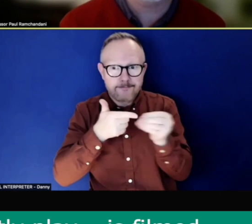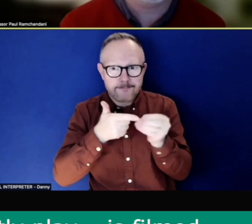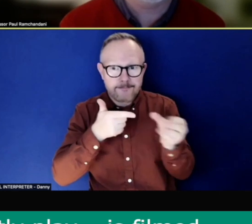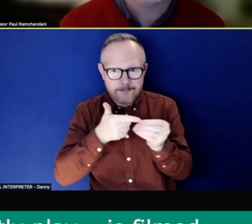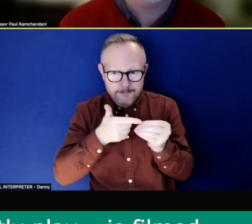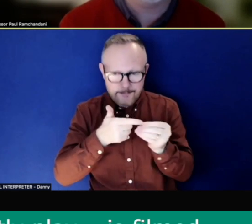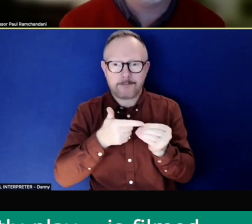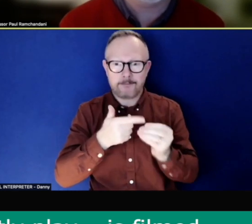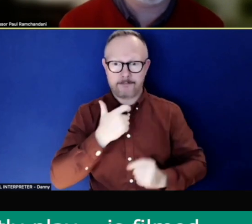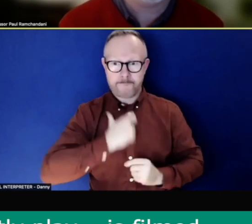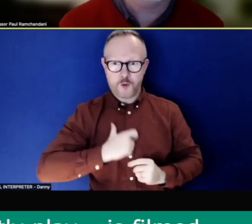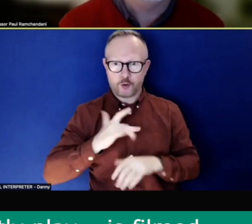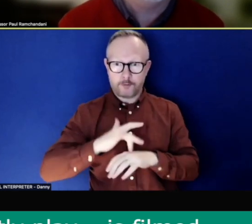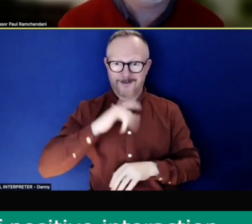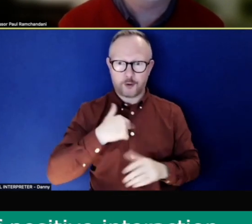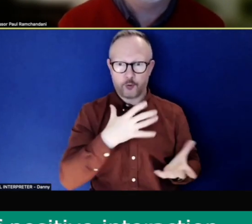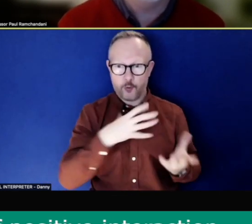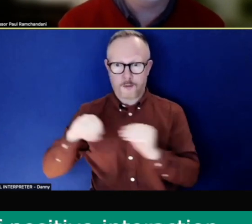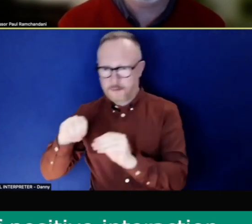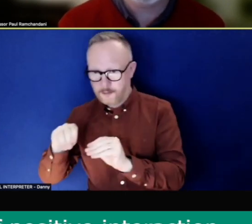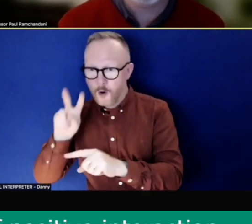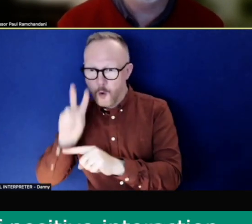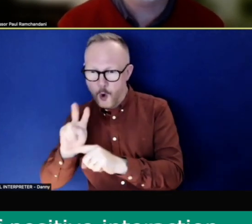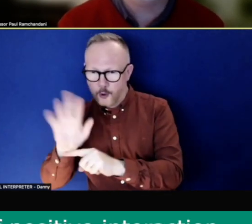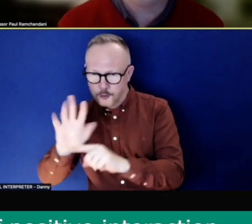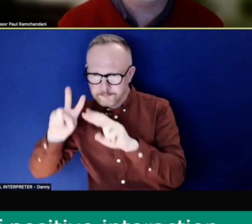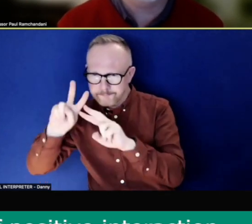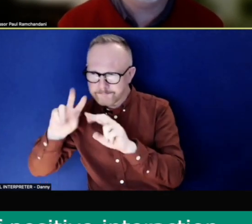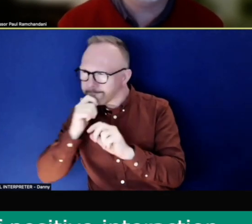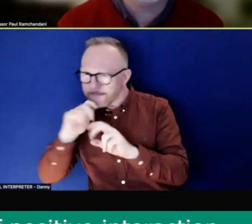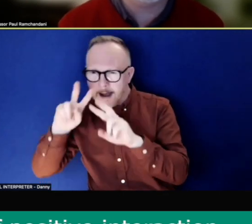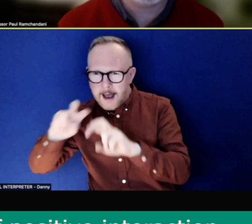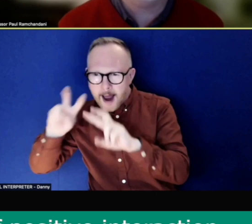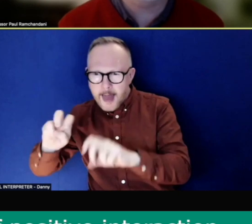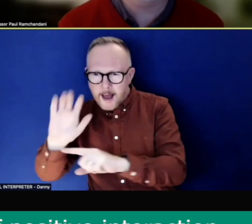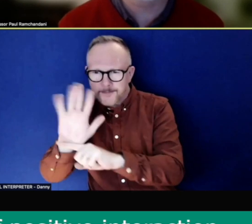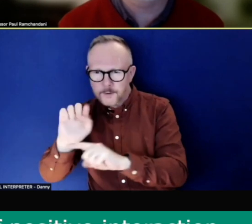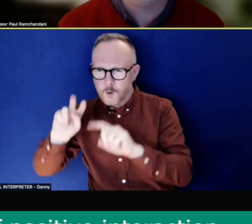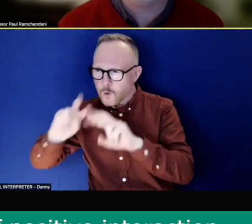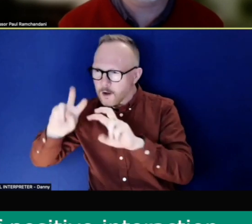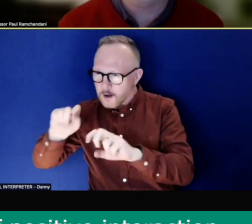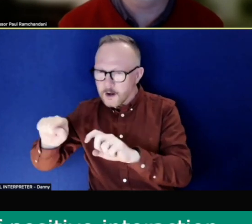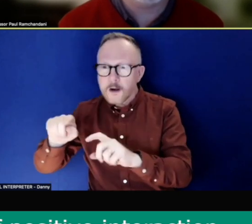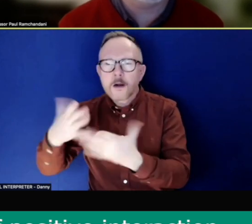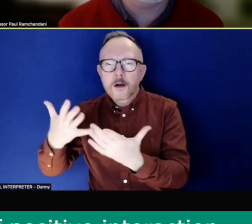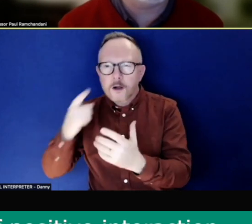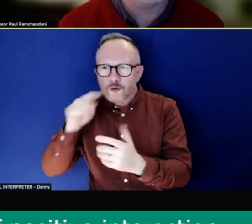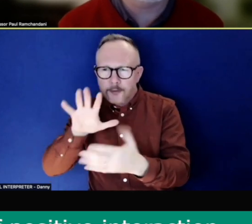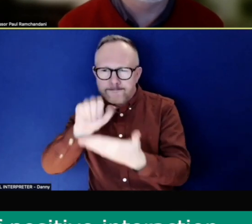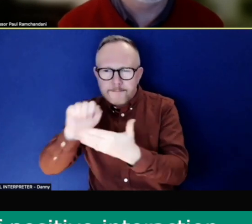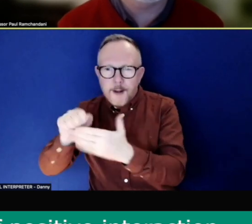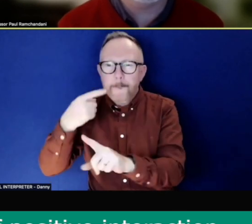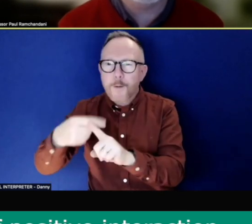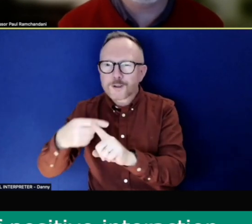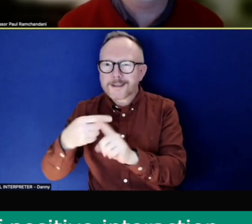intervener takes that video away and looks at it and looks for particularly elements of positive interaction where the